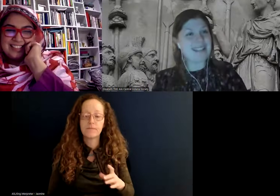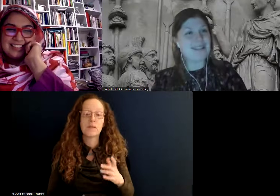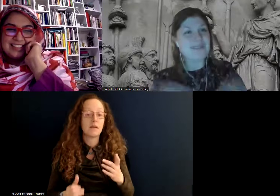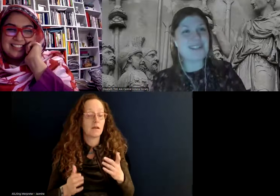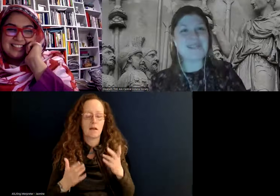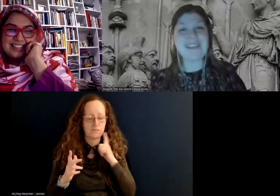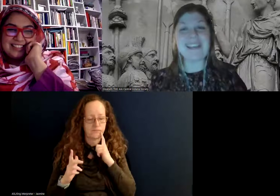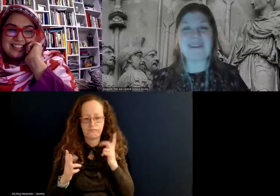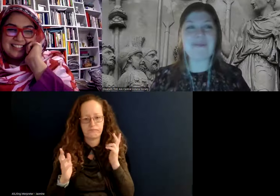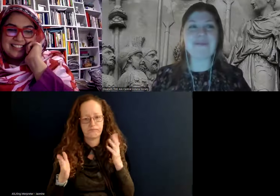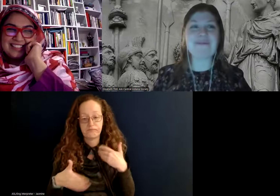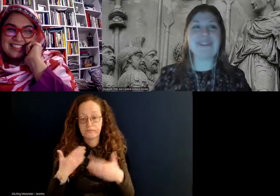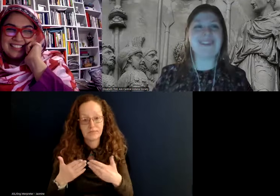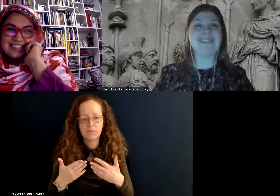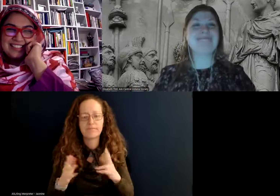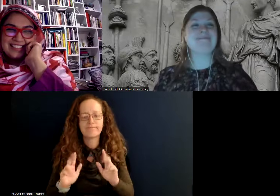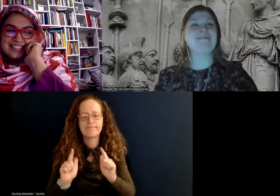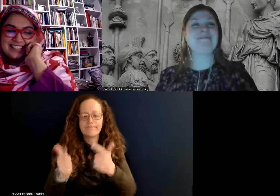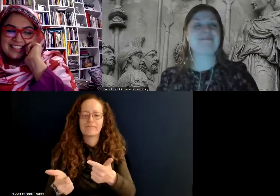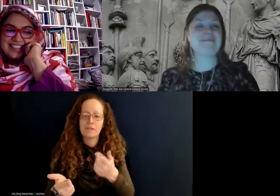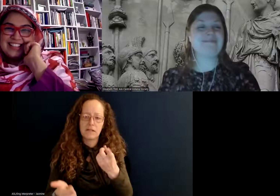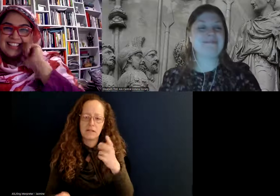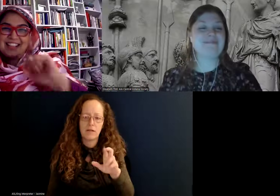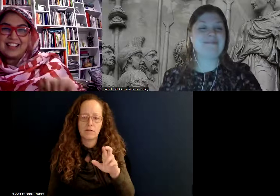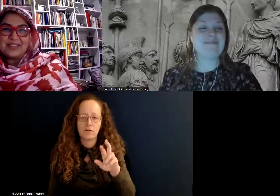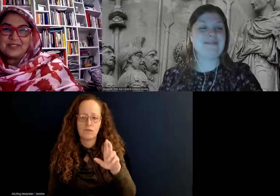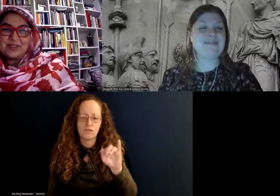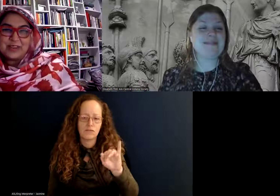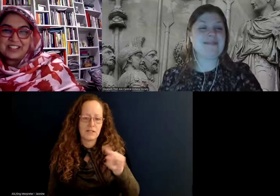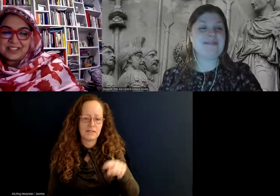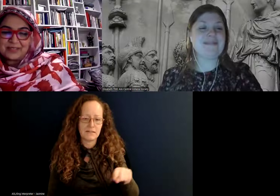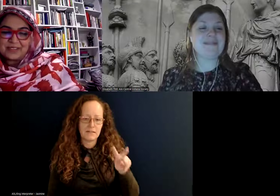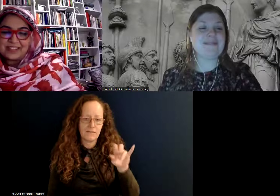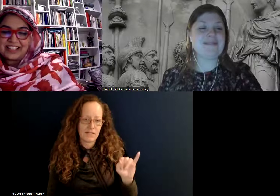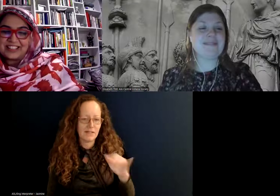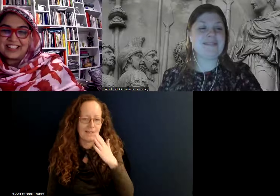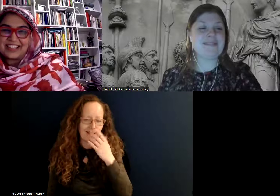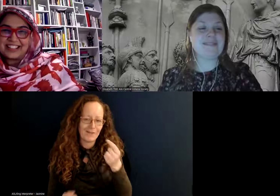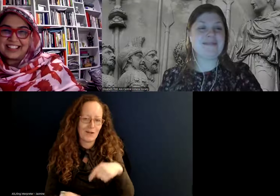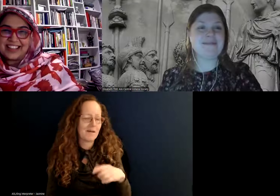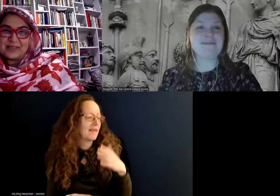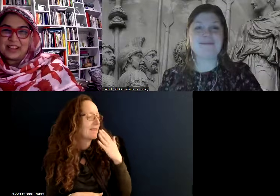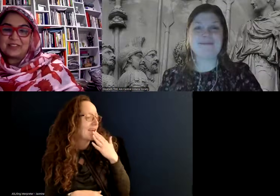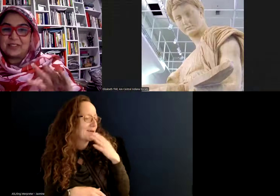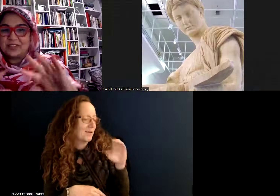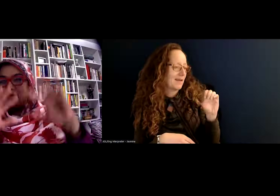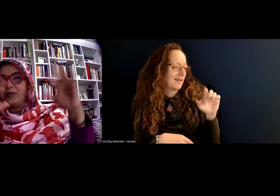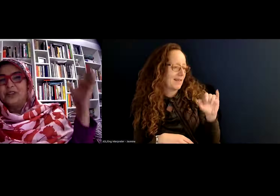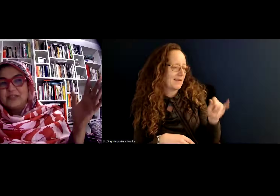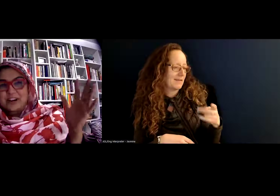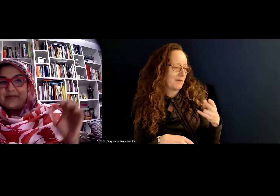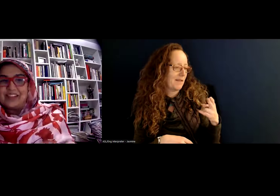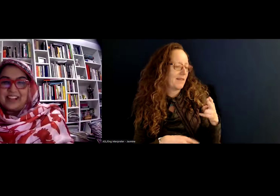I'll hand it over to you. And thank you everyone for being here. Thank you so much, Elizabeth, for that introduction and for the